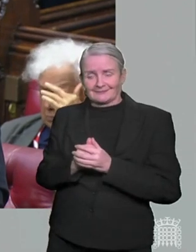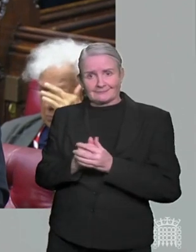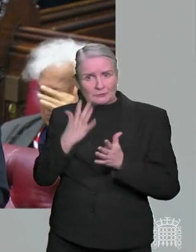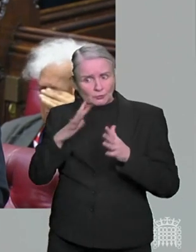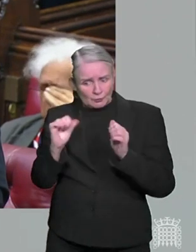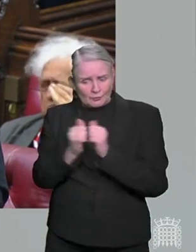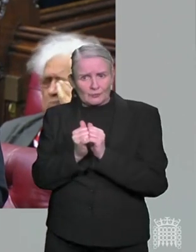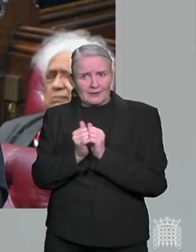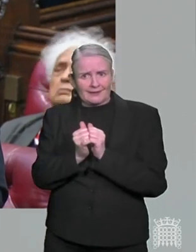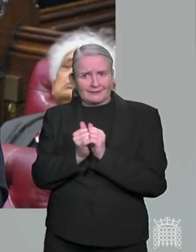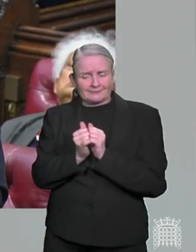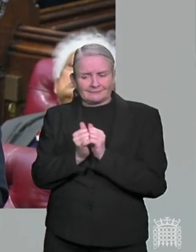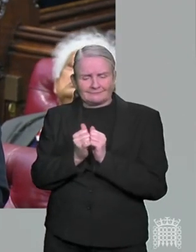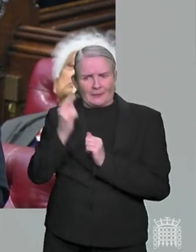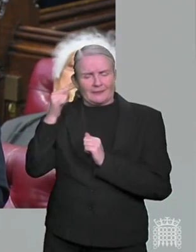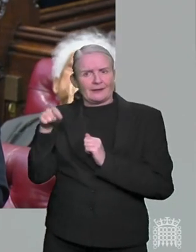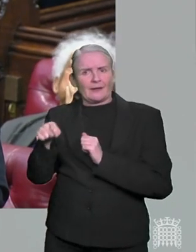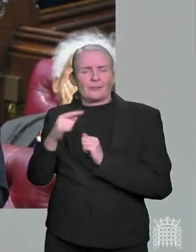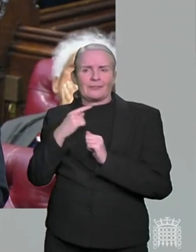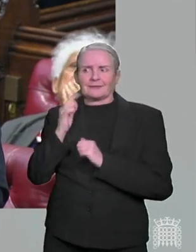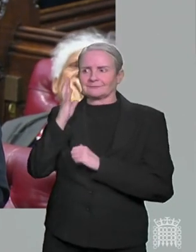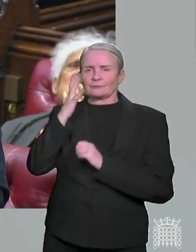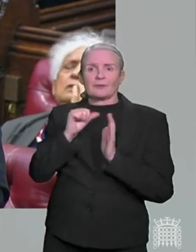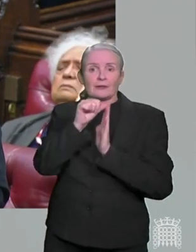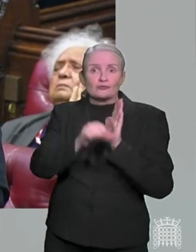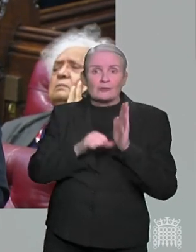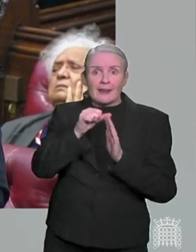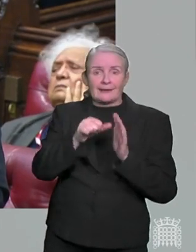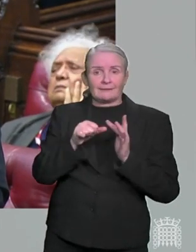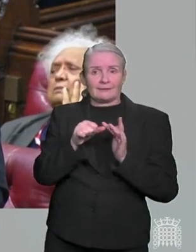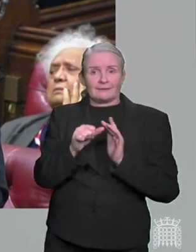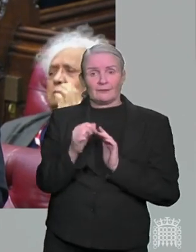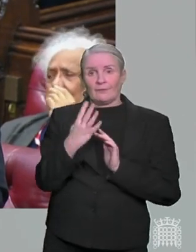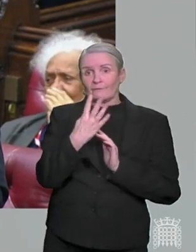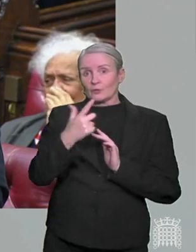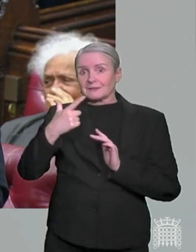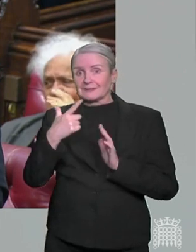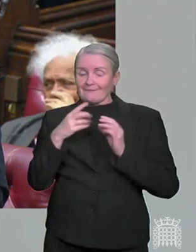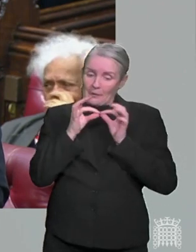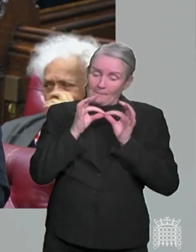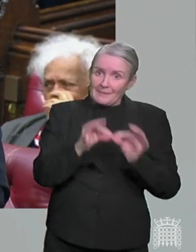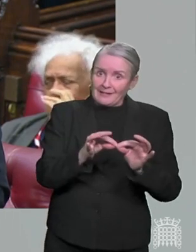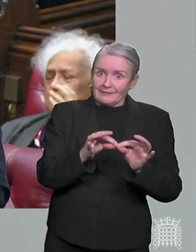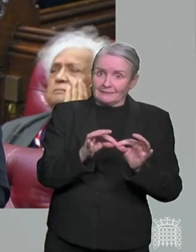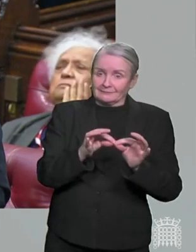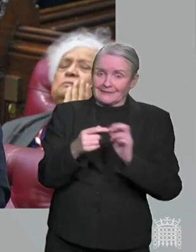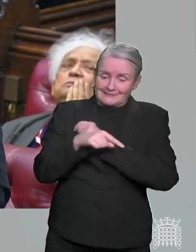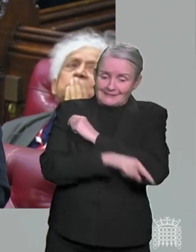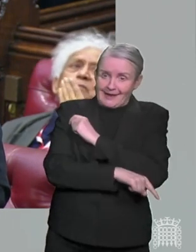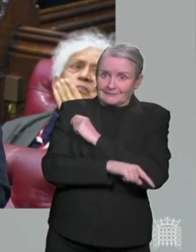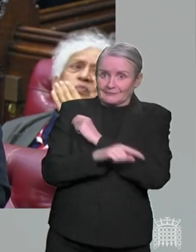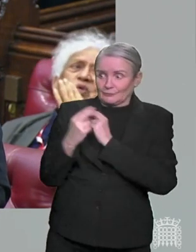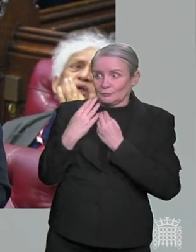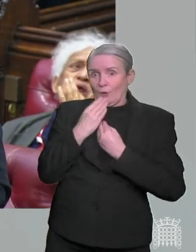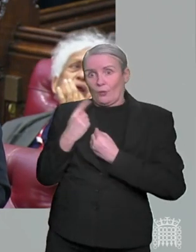see how such punitive debt in countries like Sri Lanka, $47 billion in debt, half to China, how this can be used